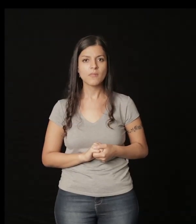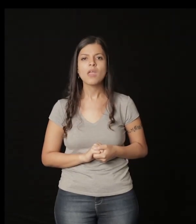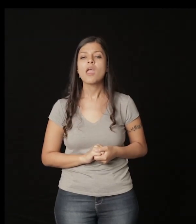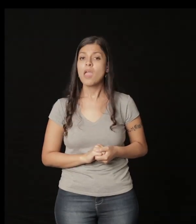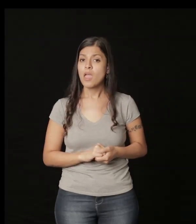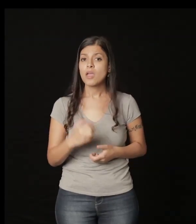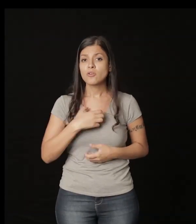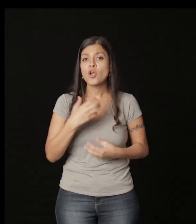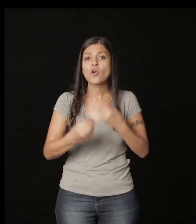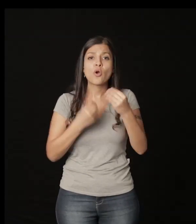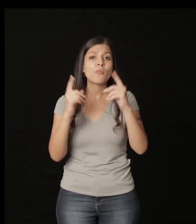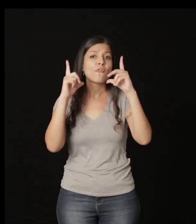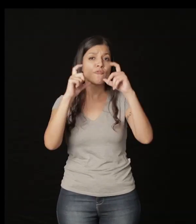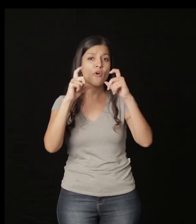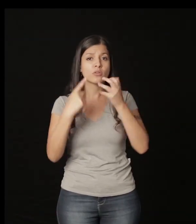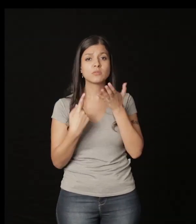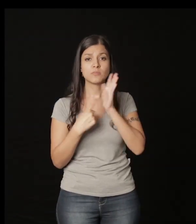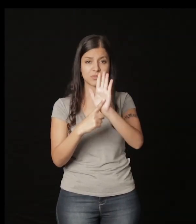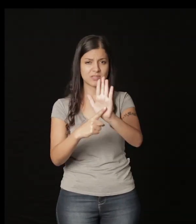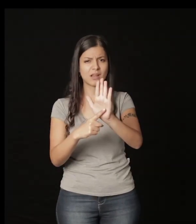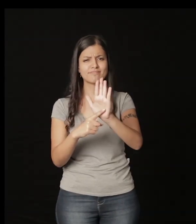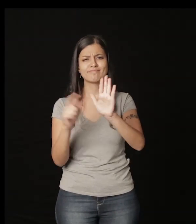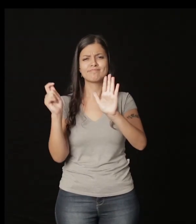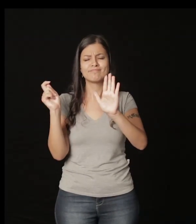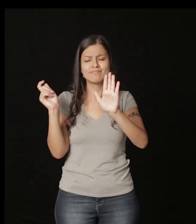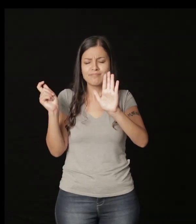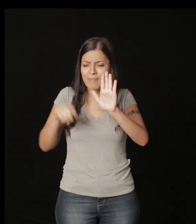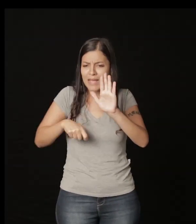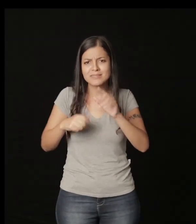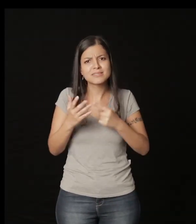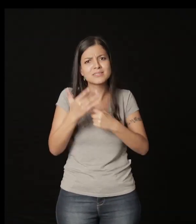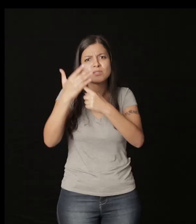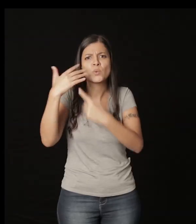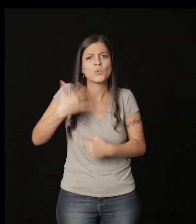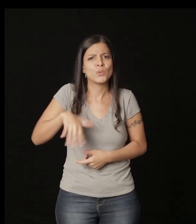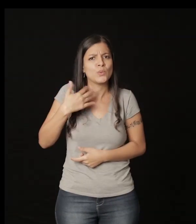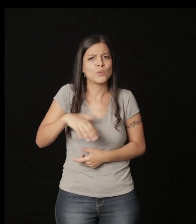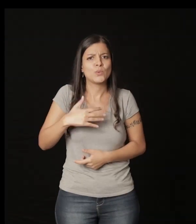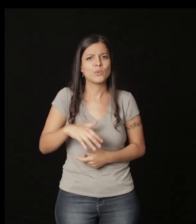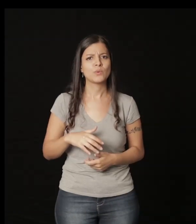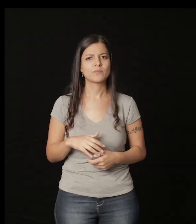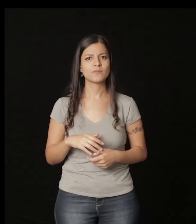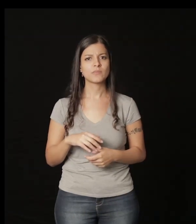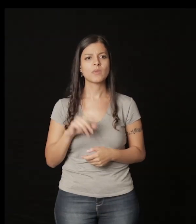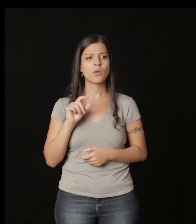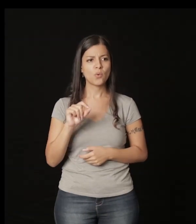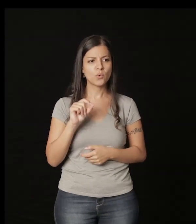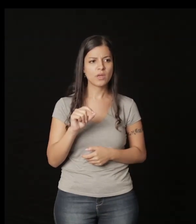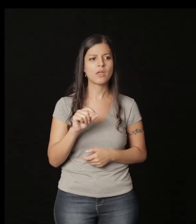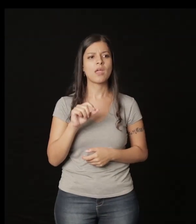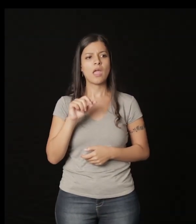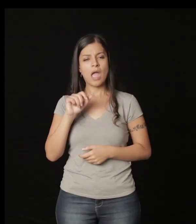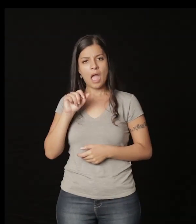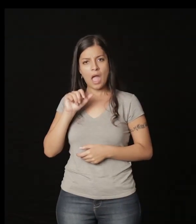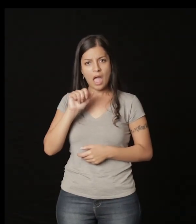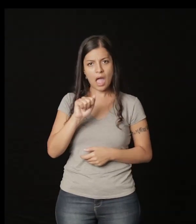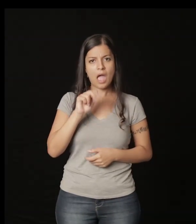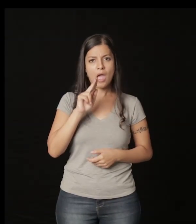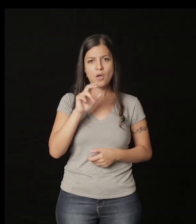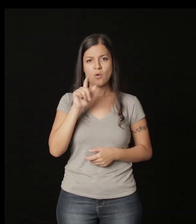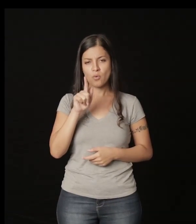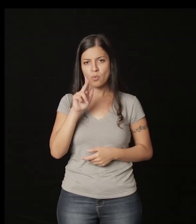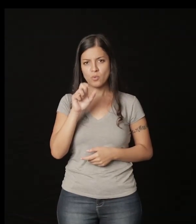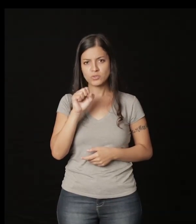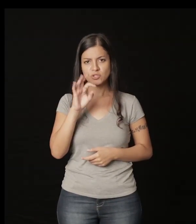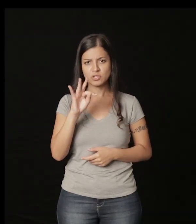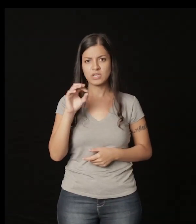this is the most contemporary form of portraiture that you can imagine. And what we did is we looked back at the history of portraiture